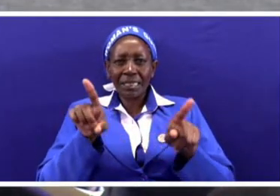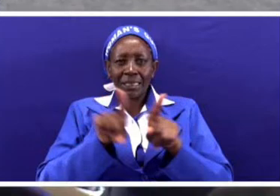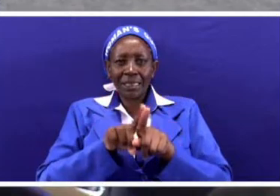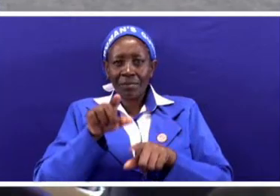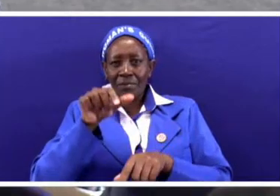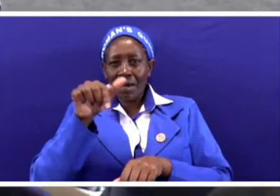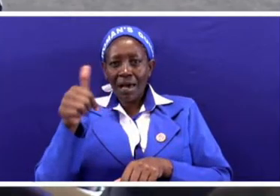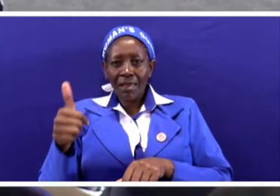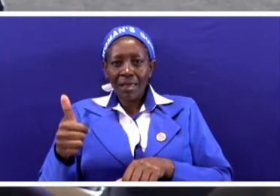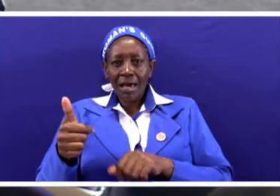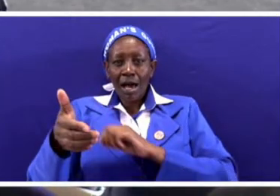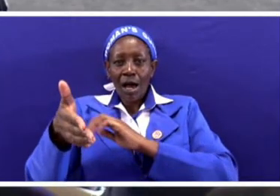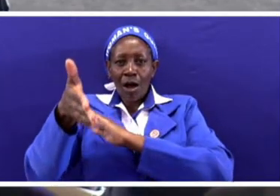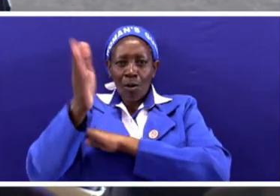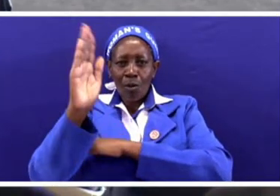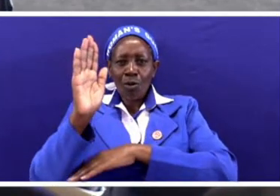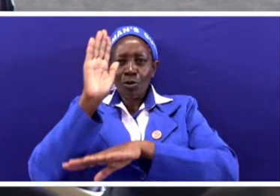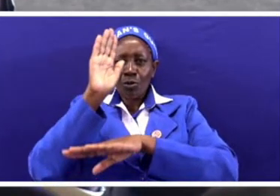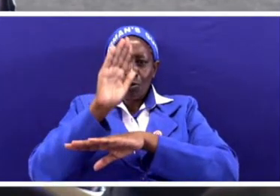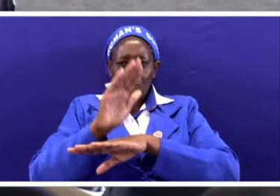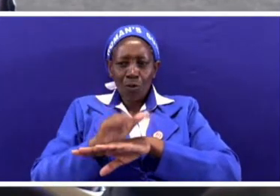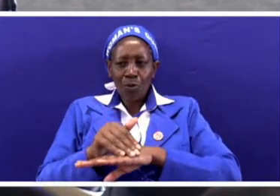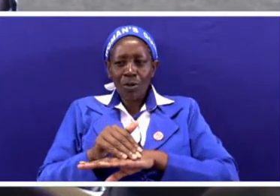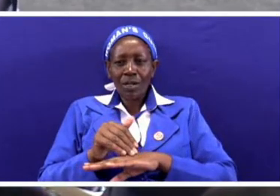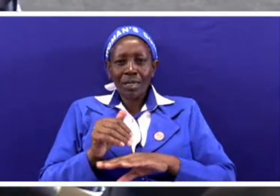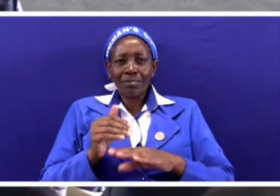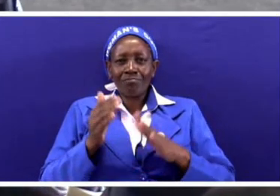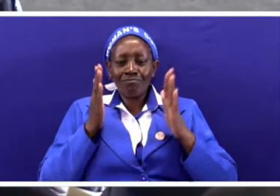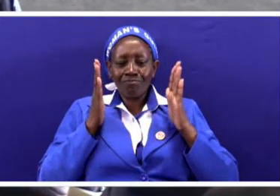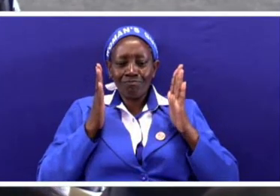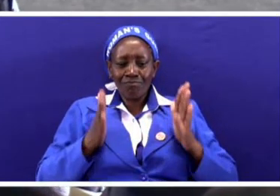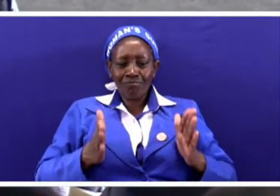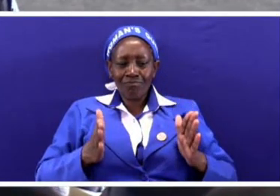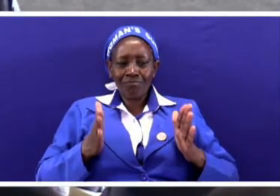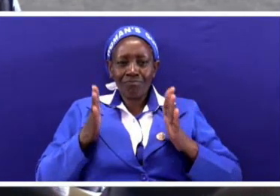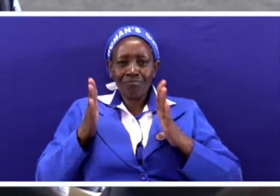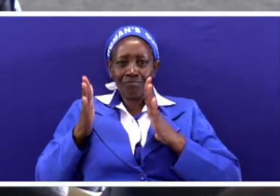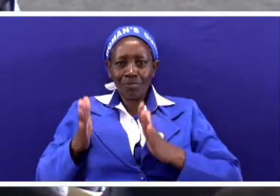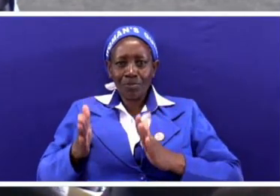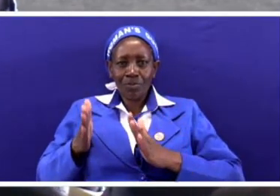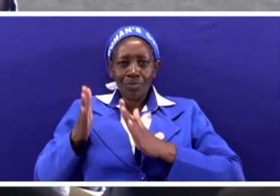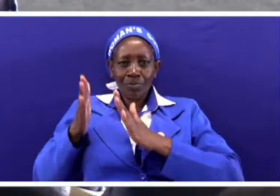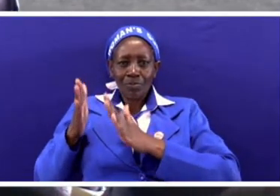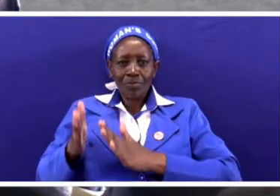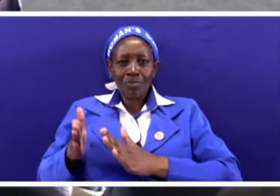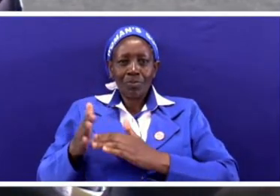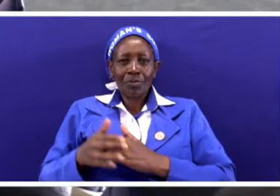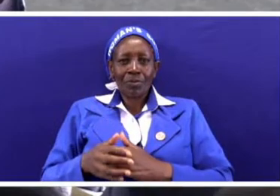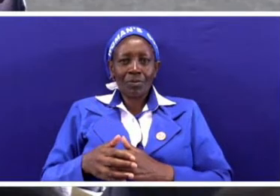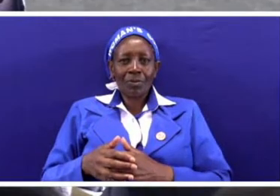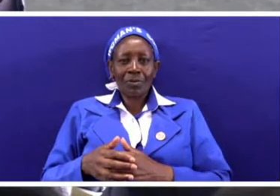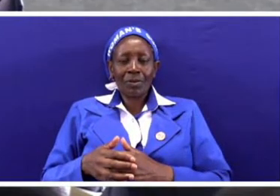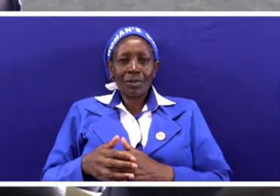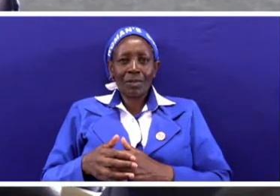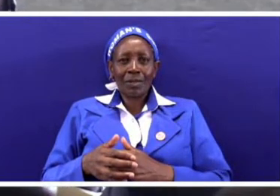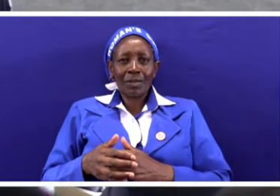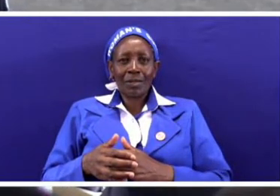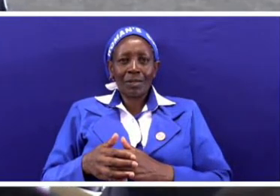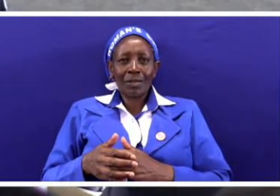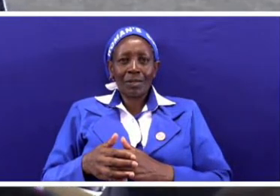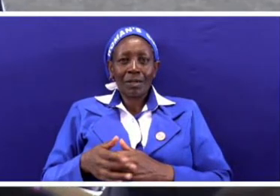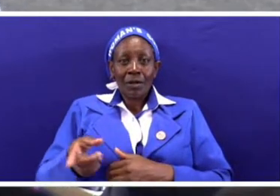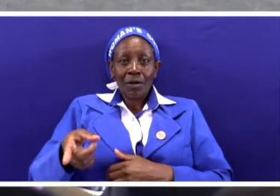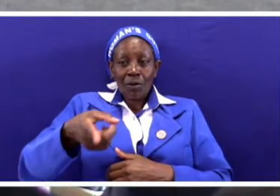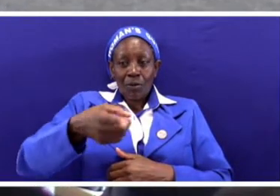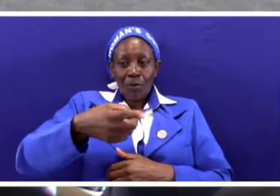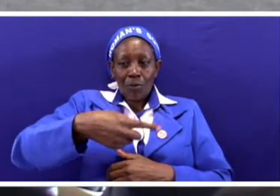as individuals, as the commissioners of the 24th General Assembly. We are parting